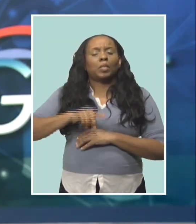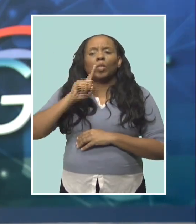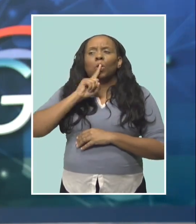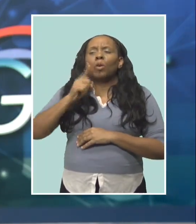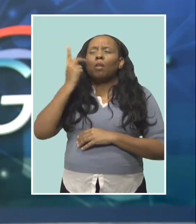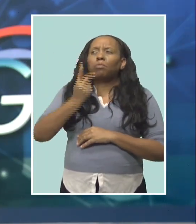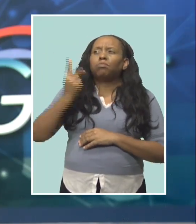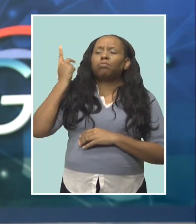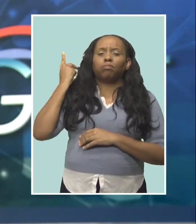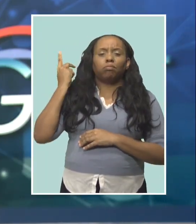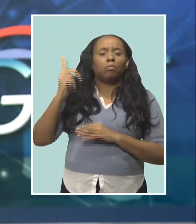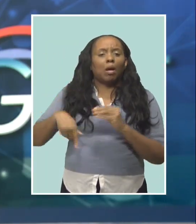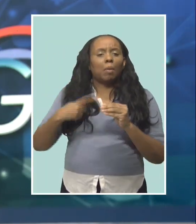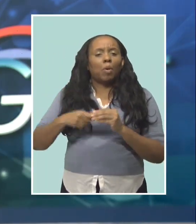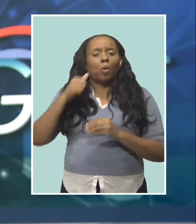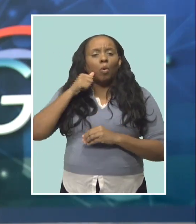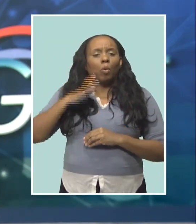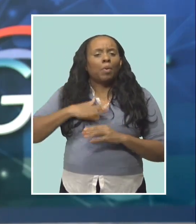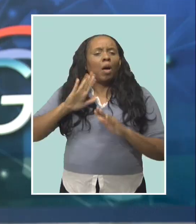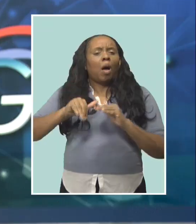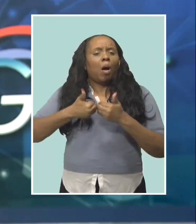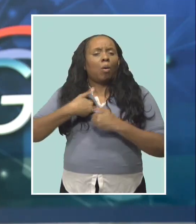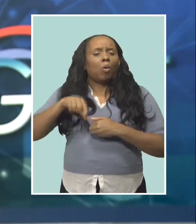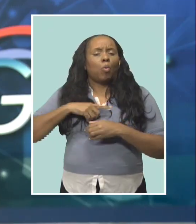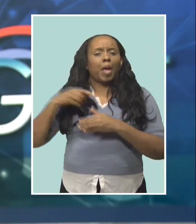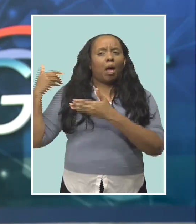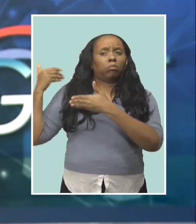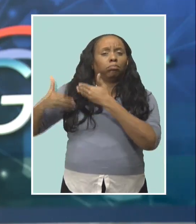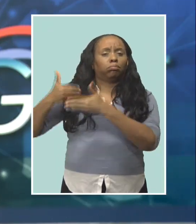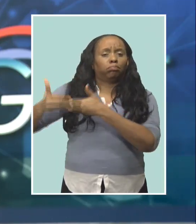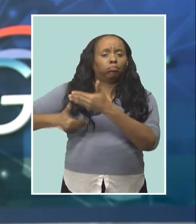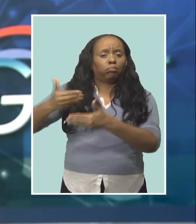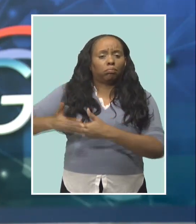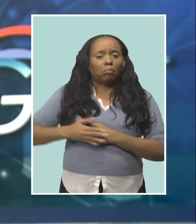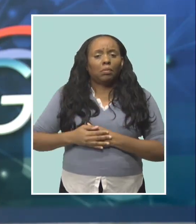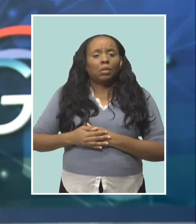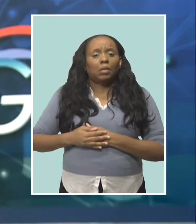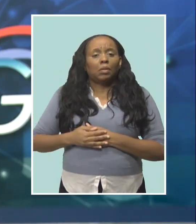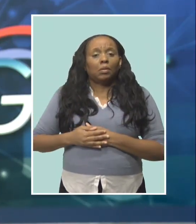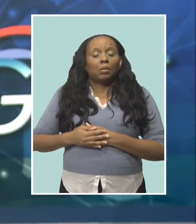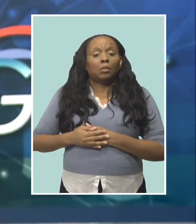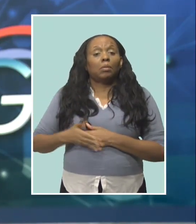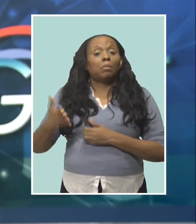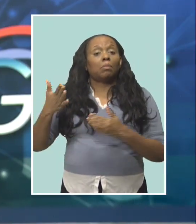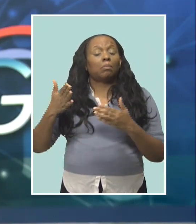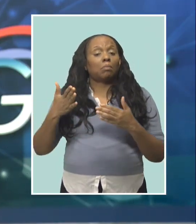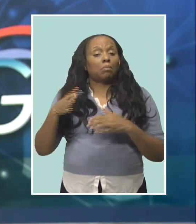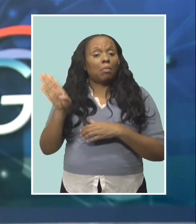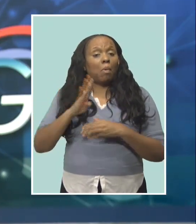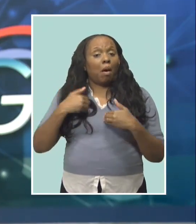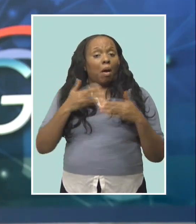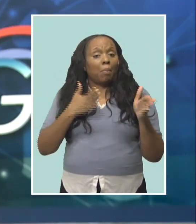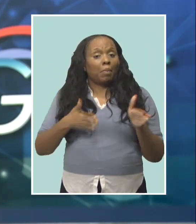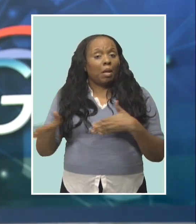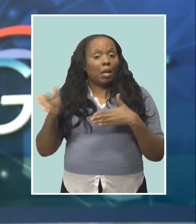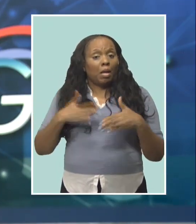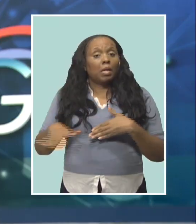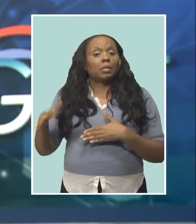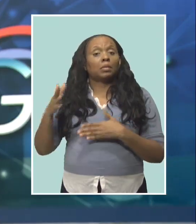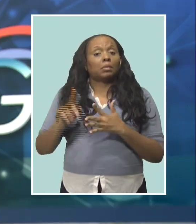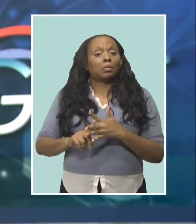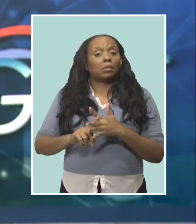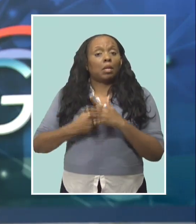Beijing Declaration and Platform for Action. That visionary 1995 plan, agreed by 189